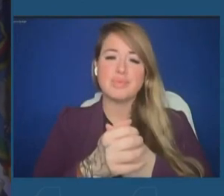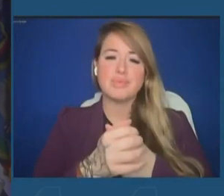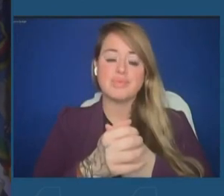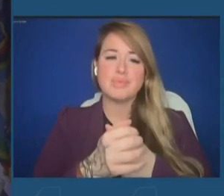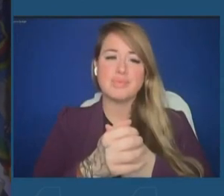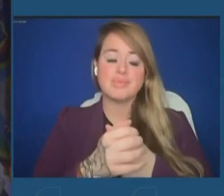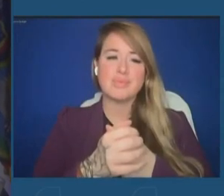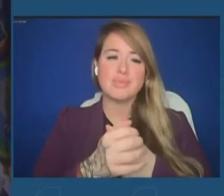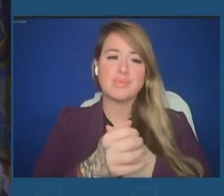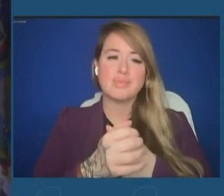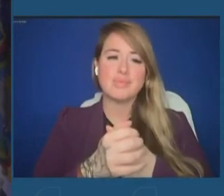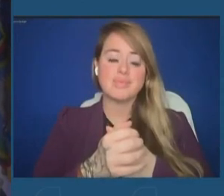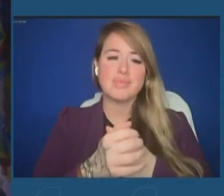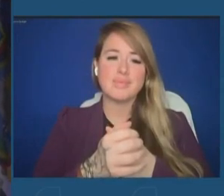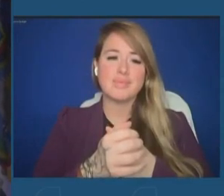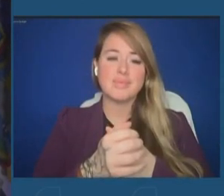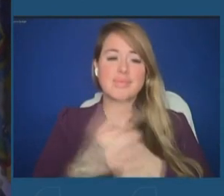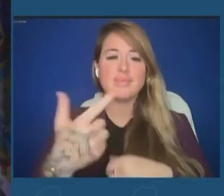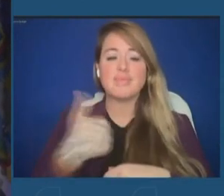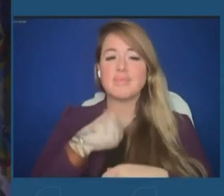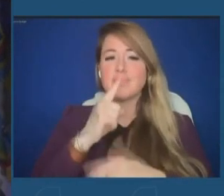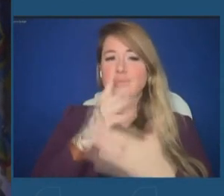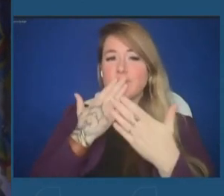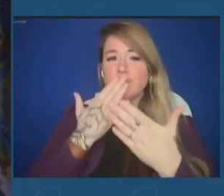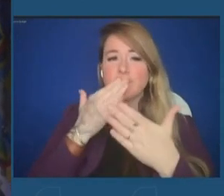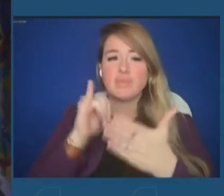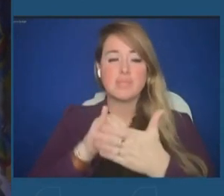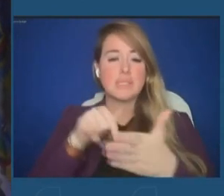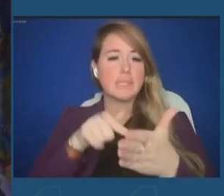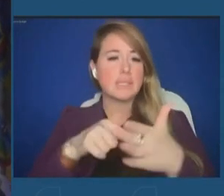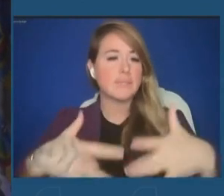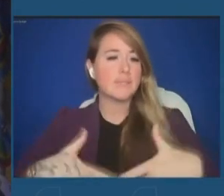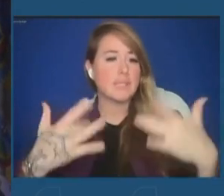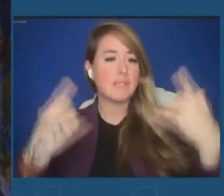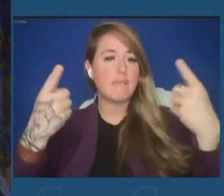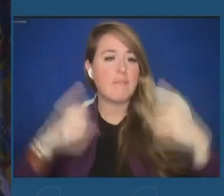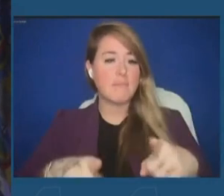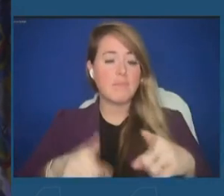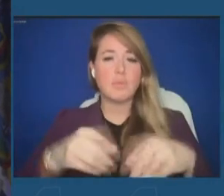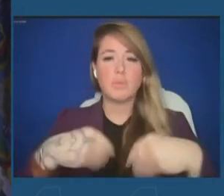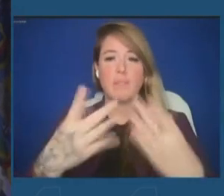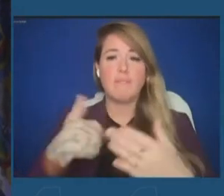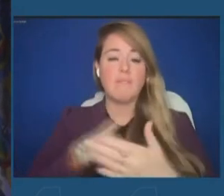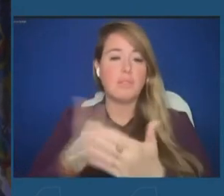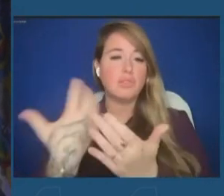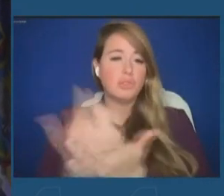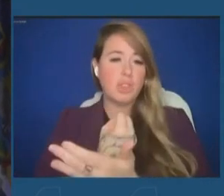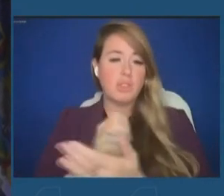That I'm so grateful that this event was put on to give us a chance to